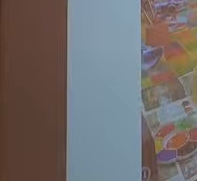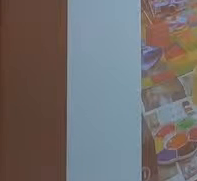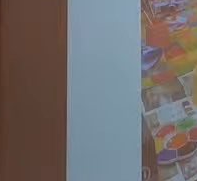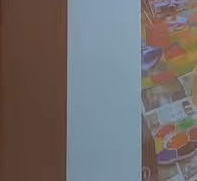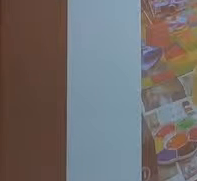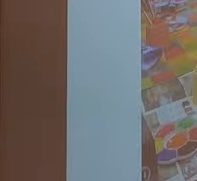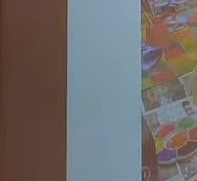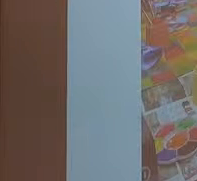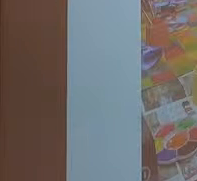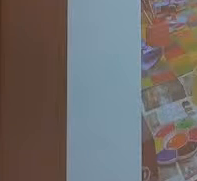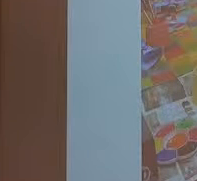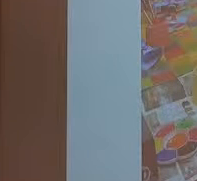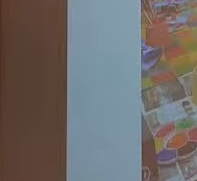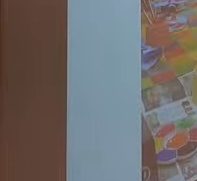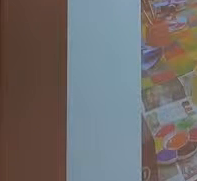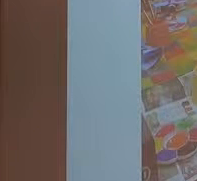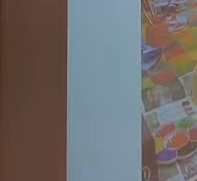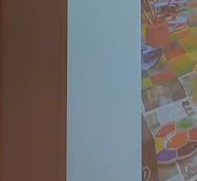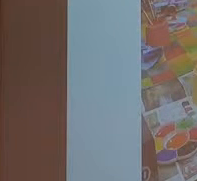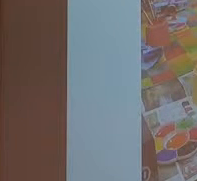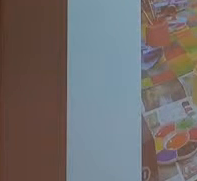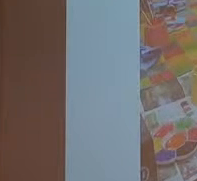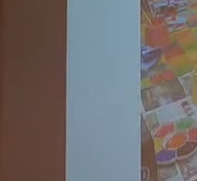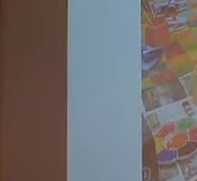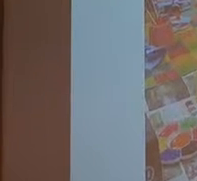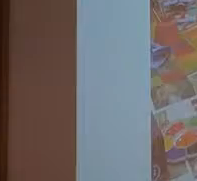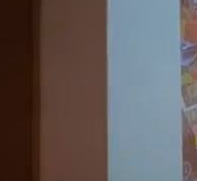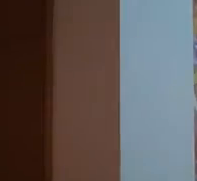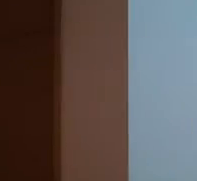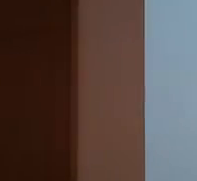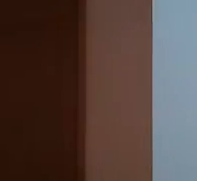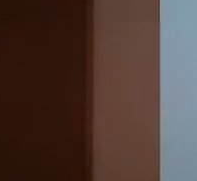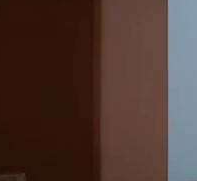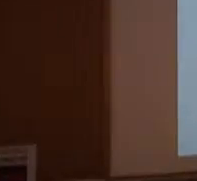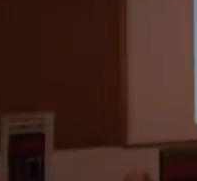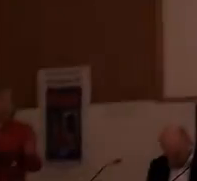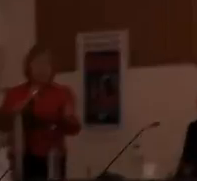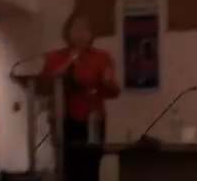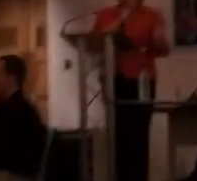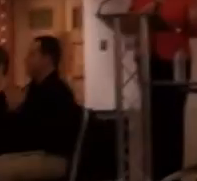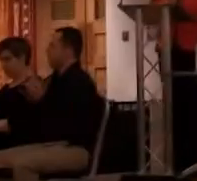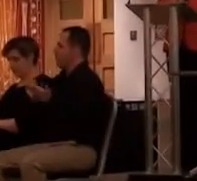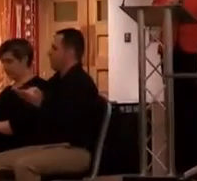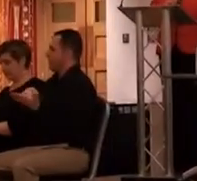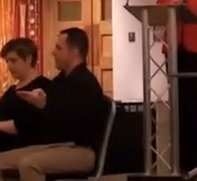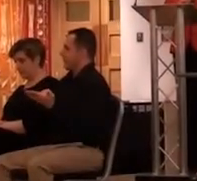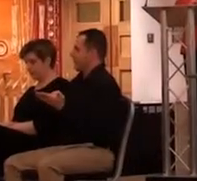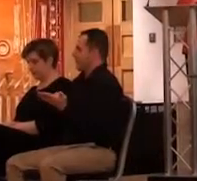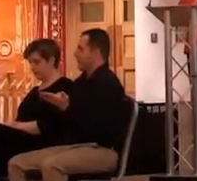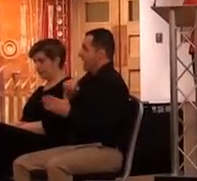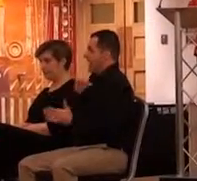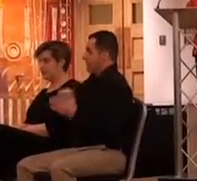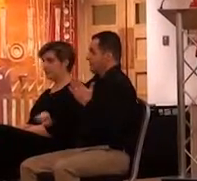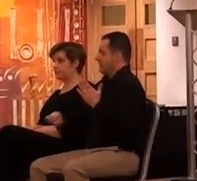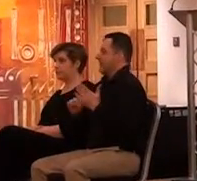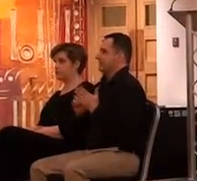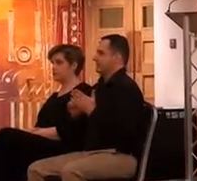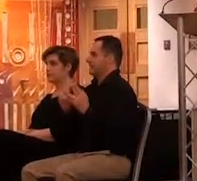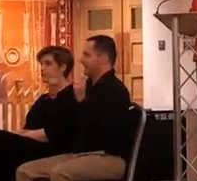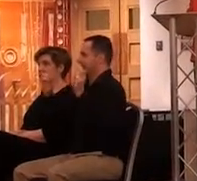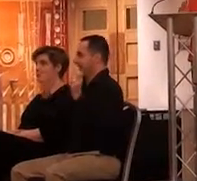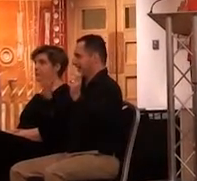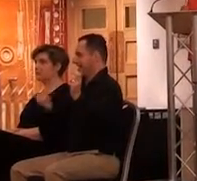am pulling together stories to create a new book that I'm writing. When I say I'm writing, I've already written the title so far. It's supposed to be